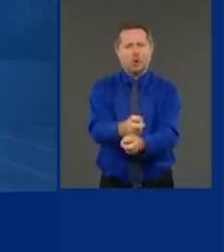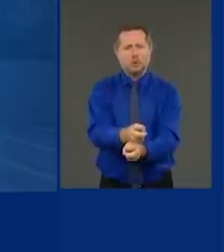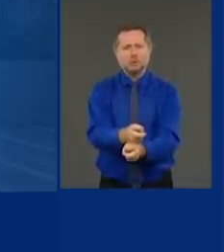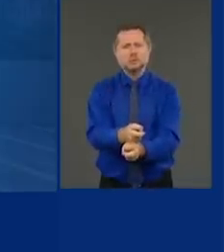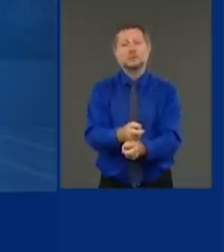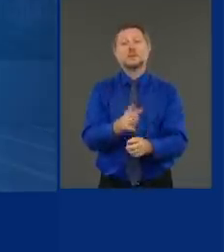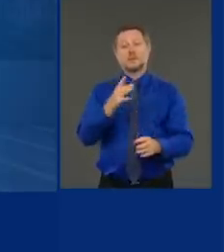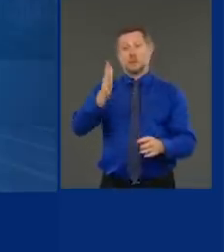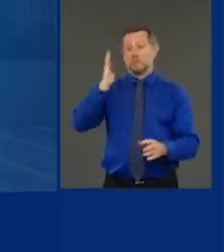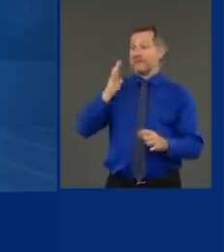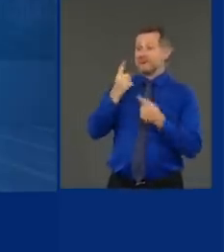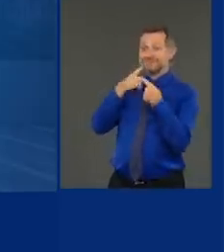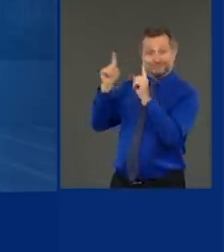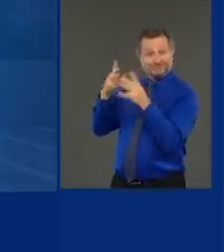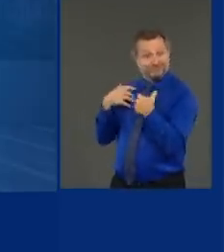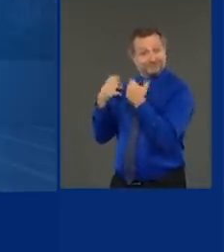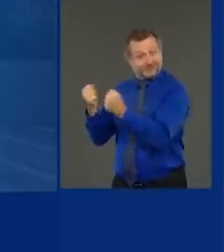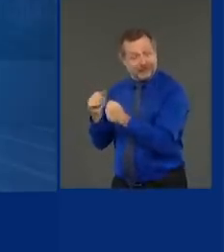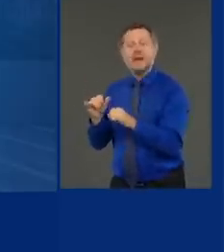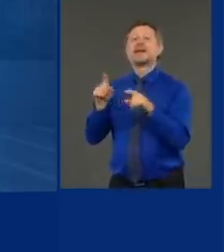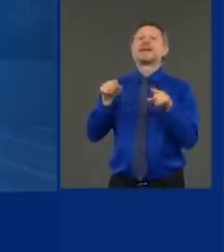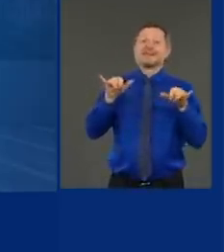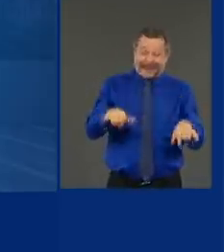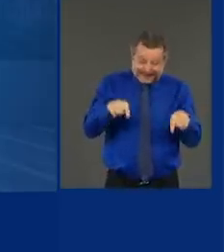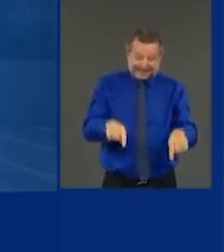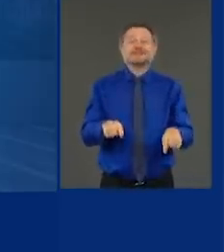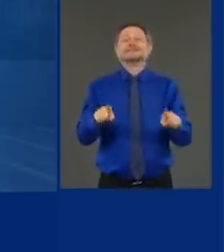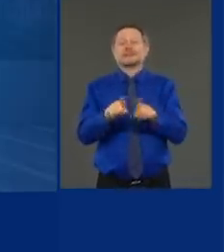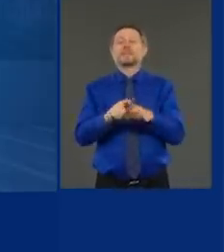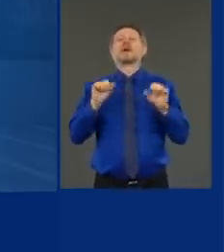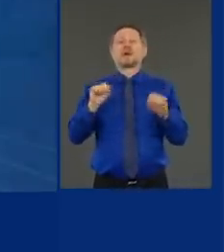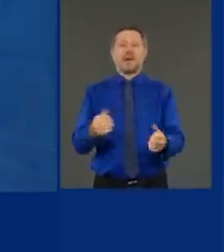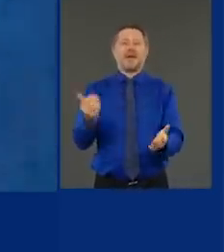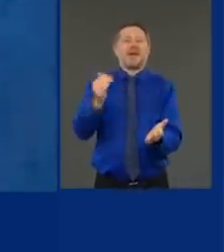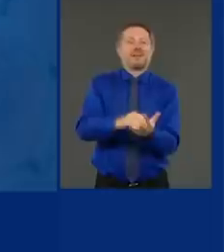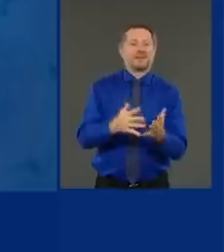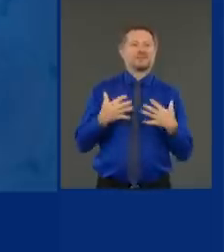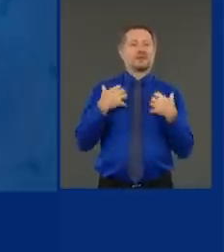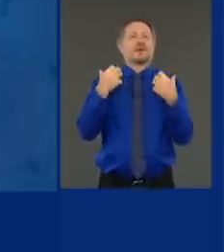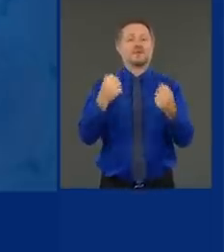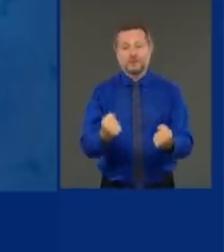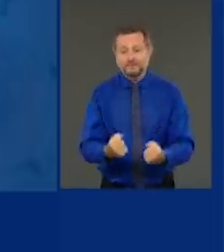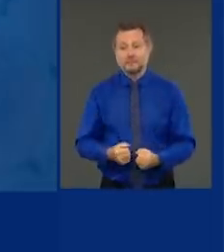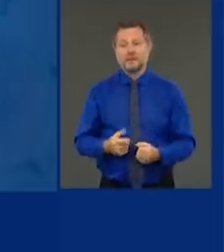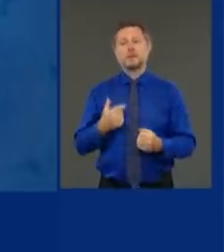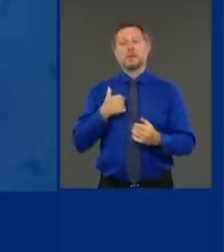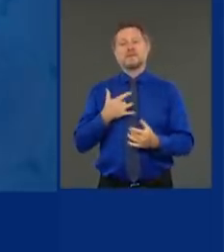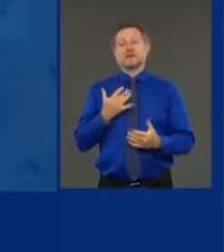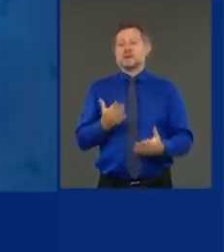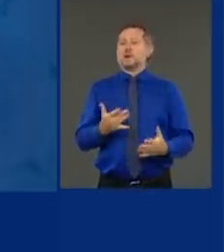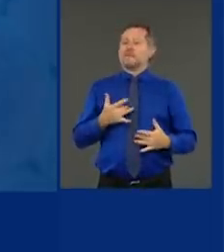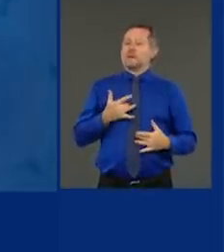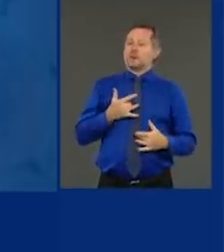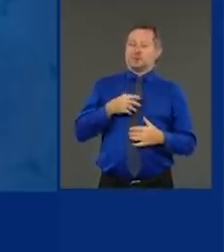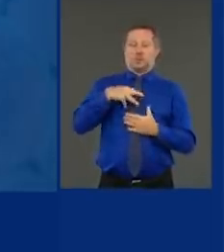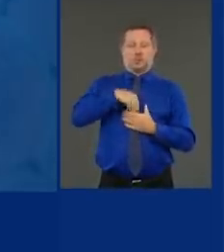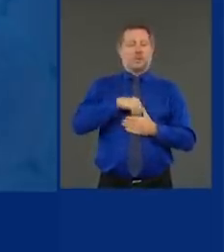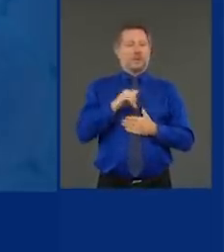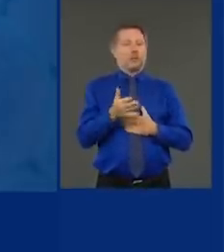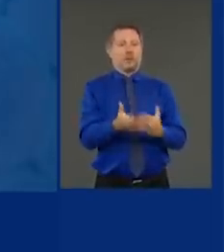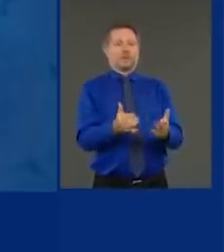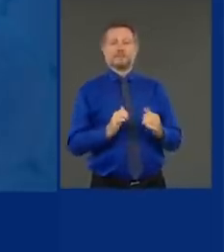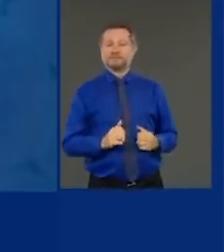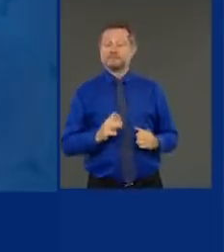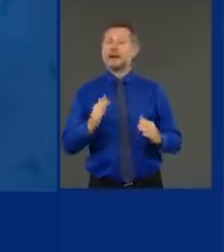again. And that's what St. Nicholas said to me today when I was there. In terms of the